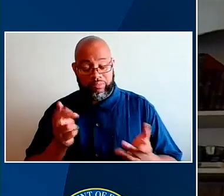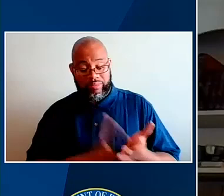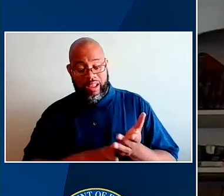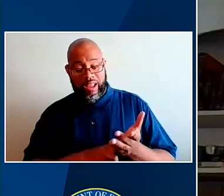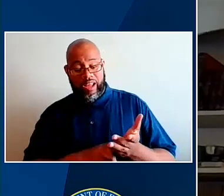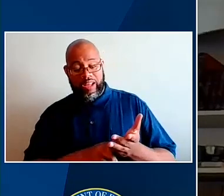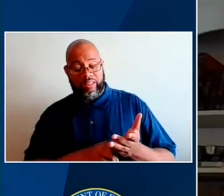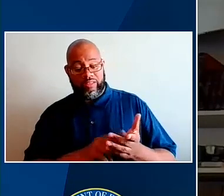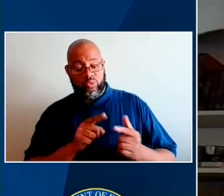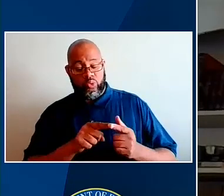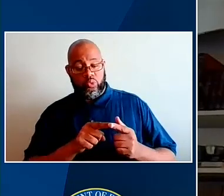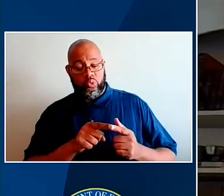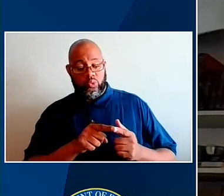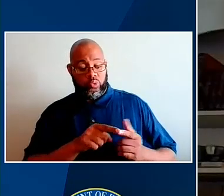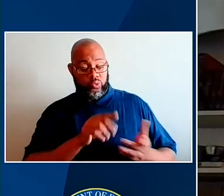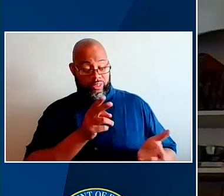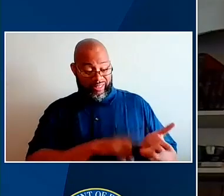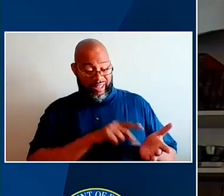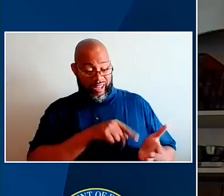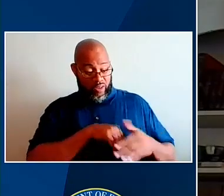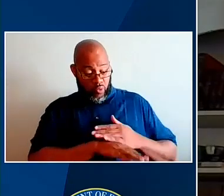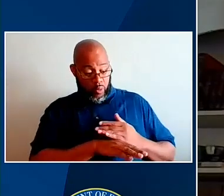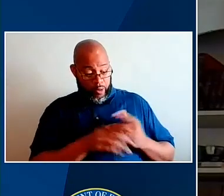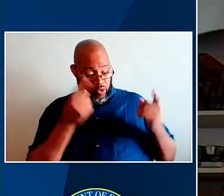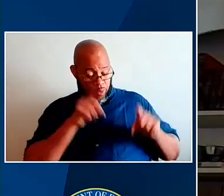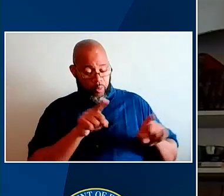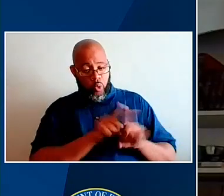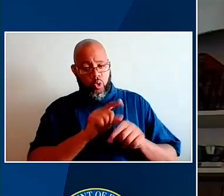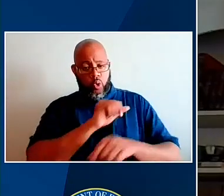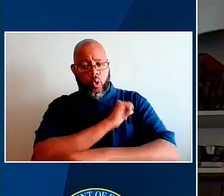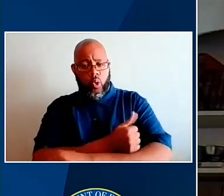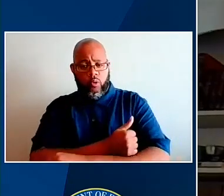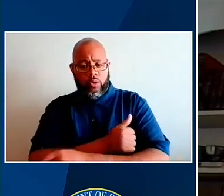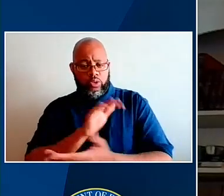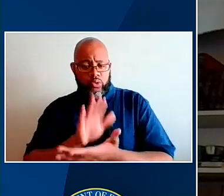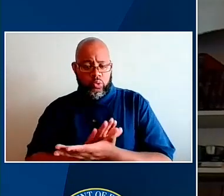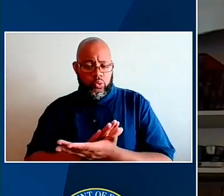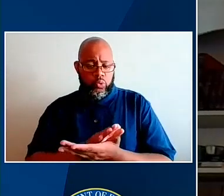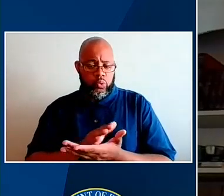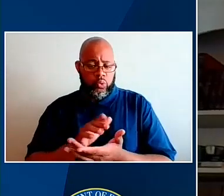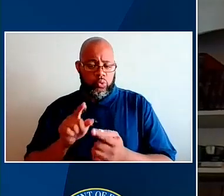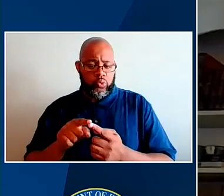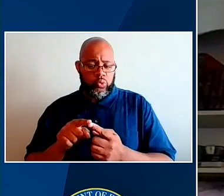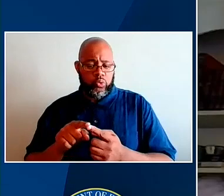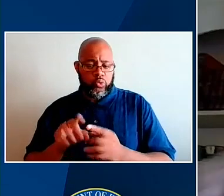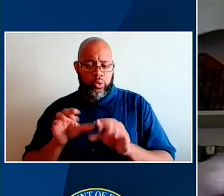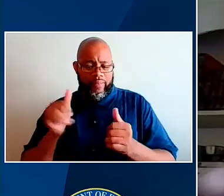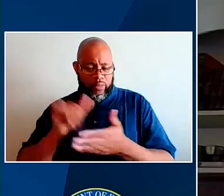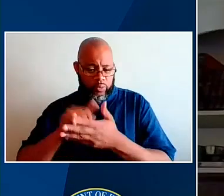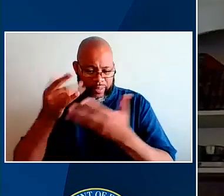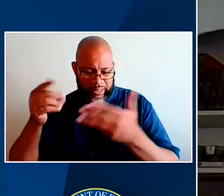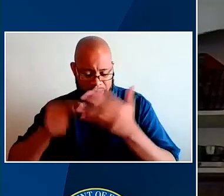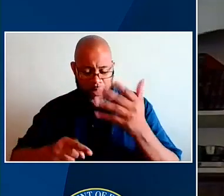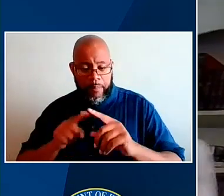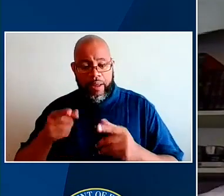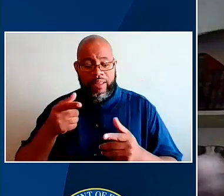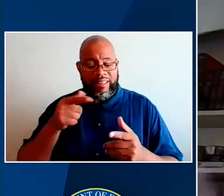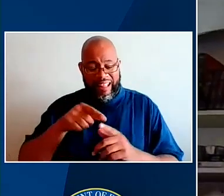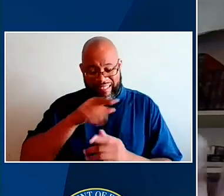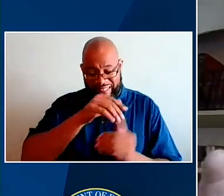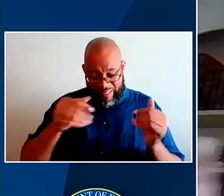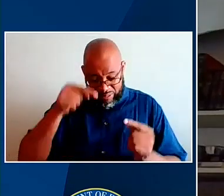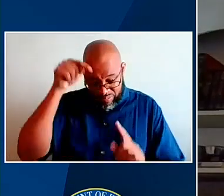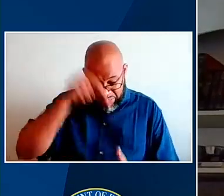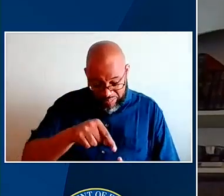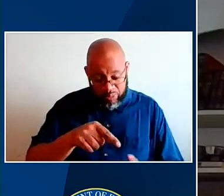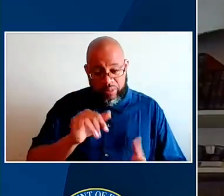agreement, to, in signing that enrollment agreement, also authorizing the school to do any of these things. Now, if you're getting down to the level of granularity,